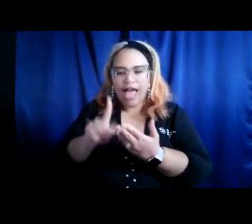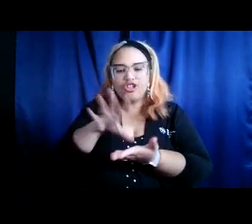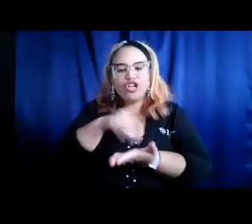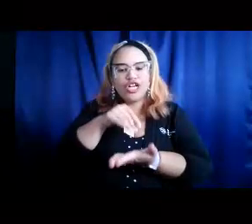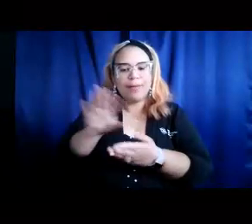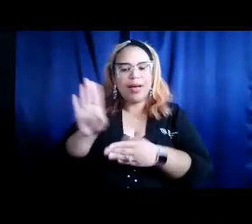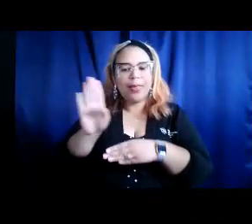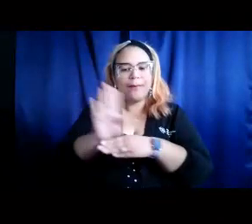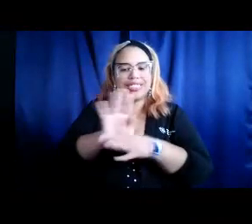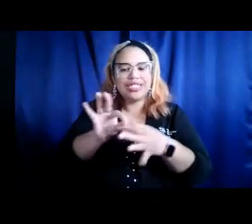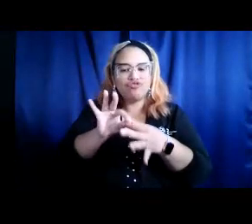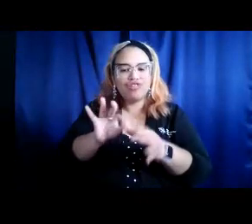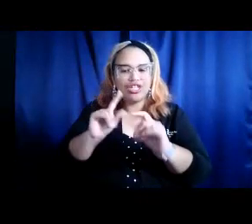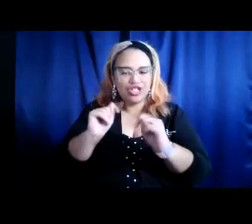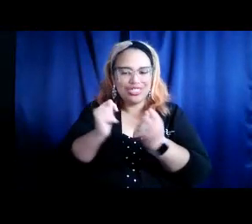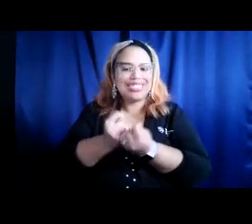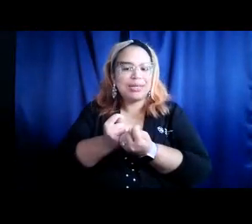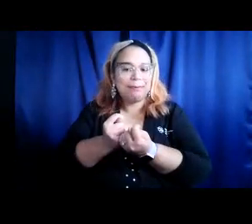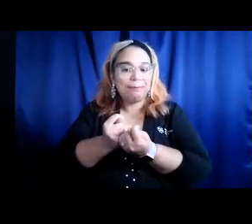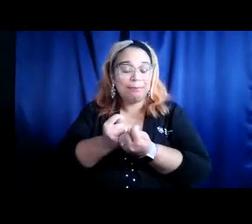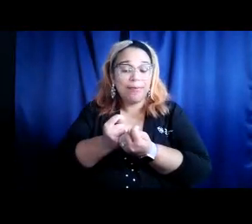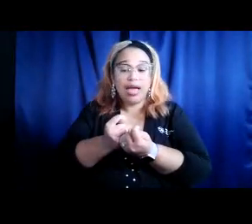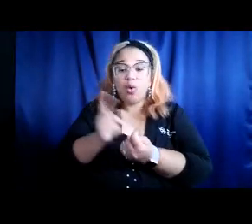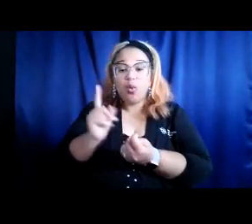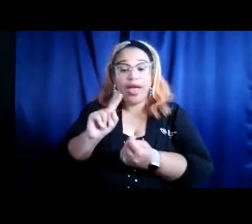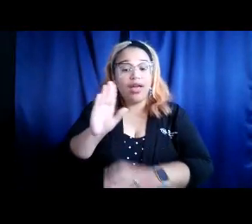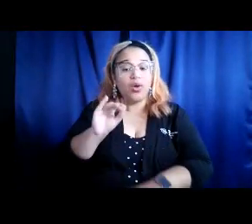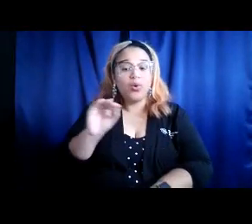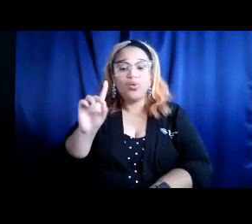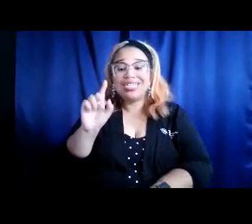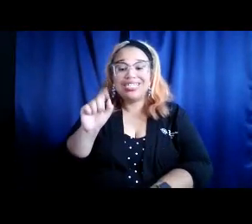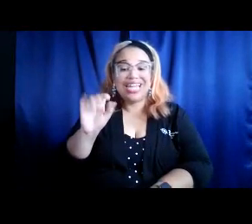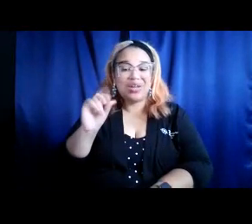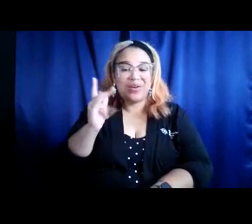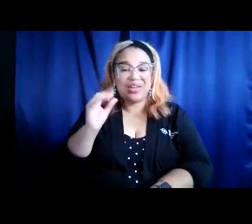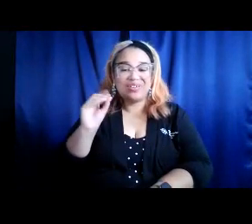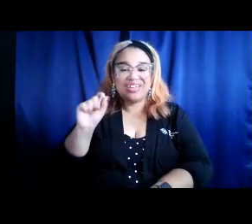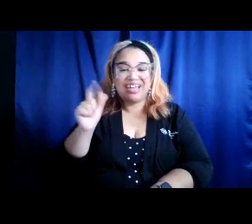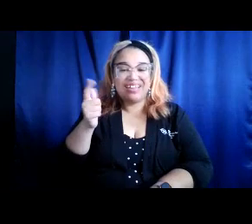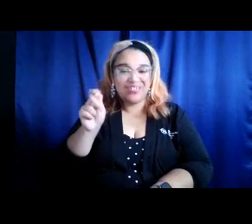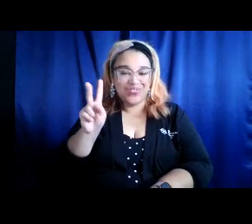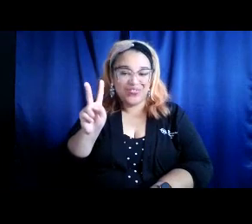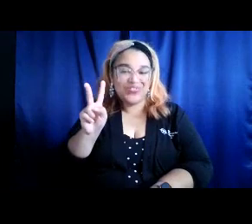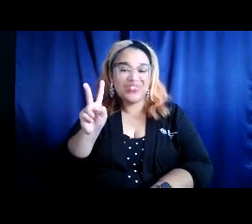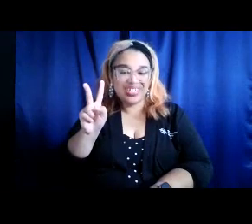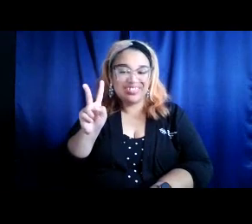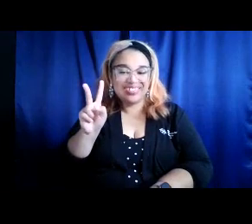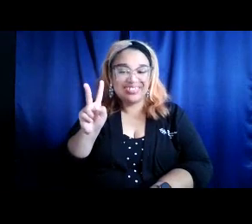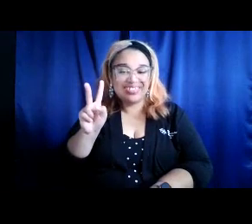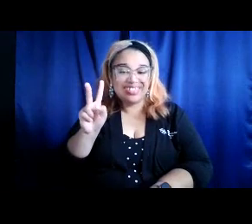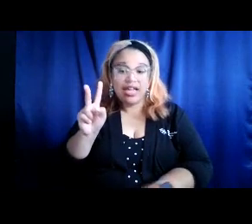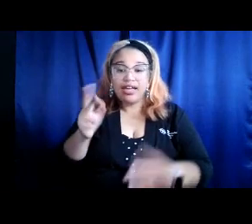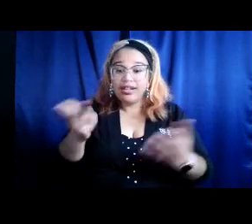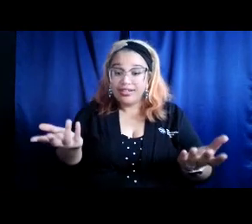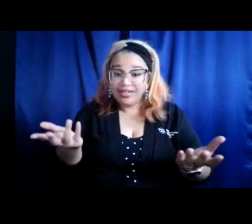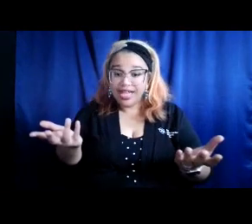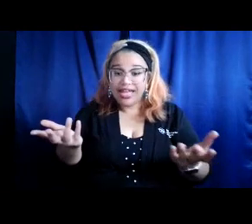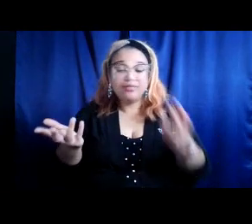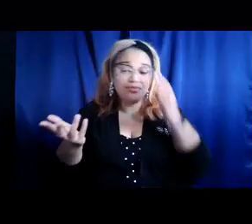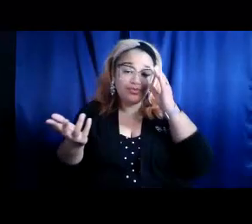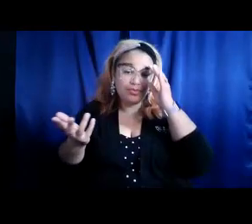building a more inclusive workplace. All right, thanks, Amanda. Now, another meaningful way that employers can demonstrate